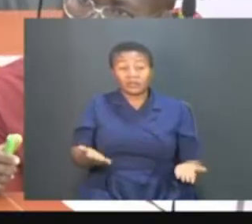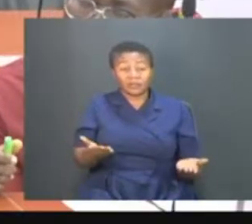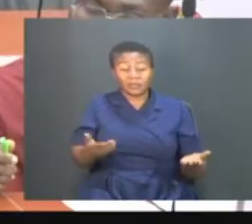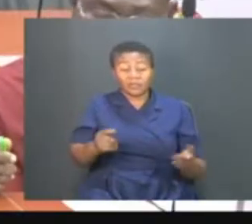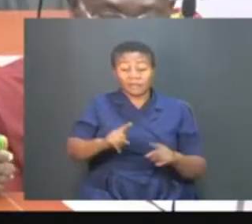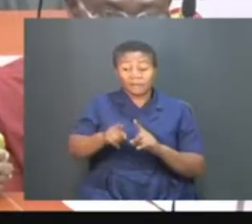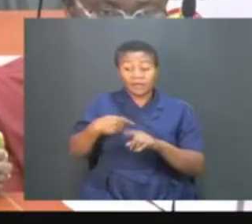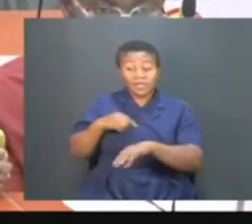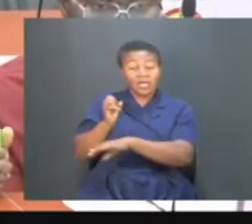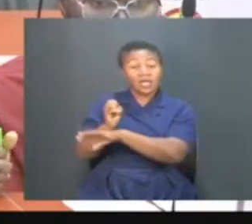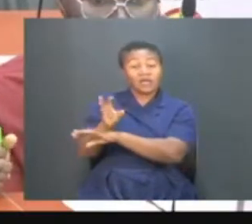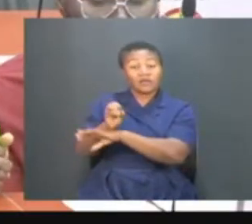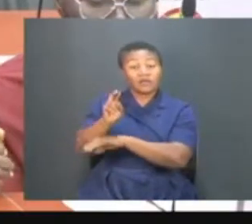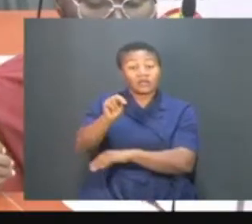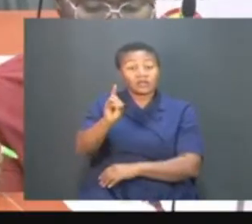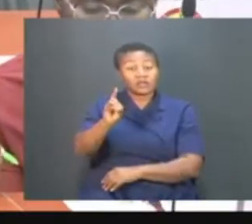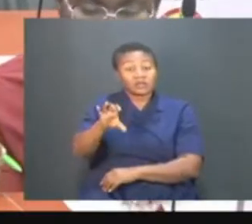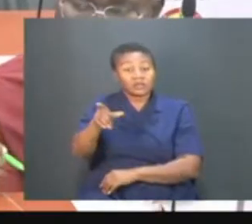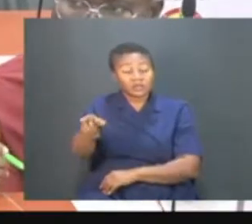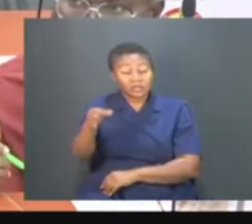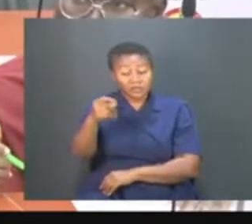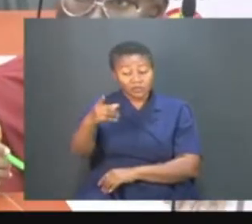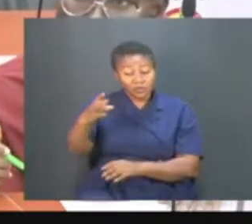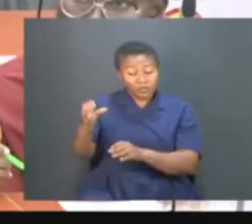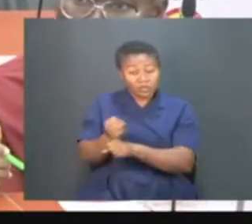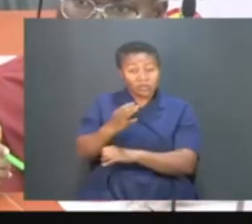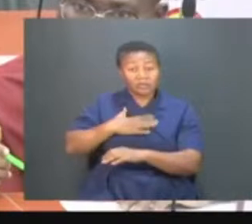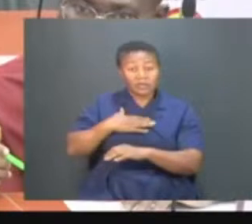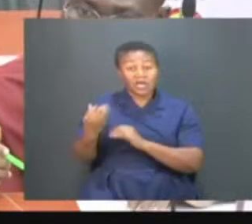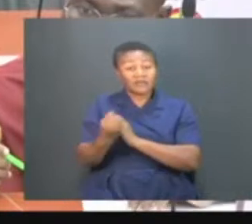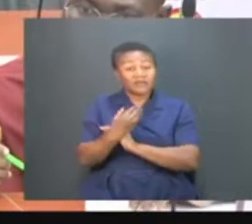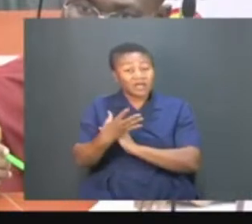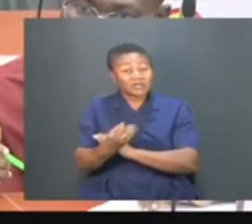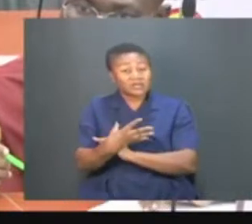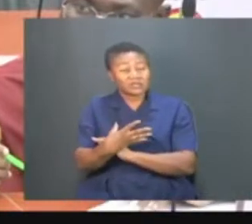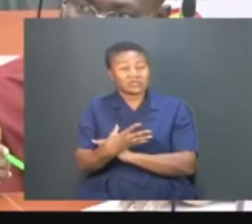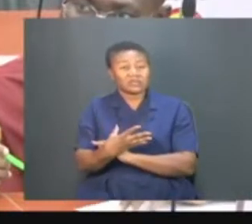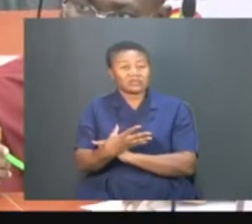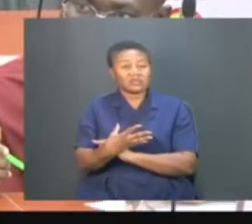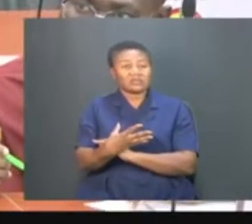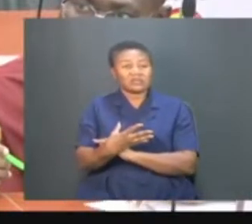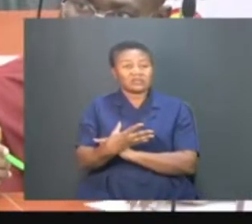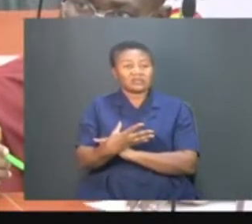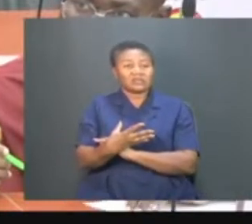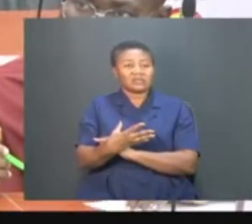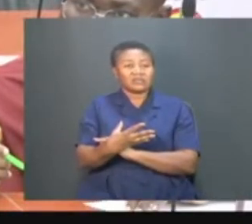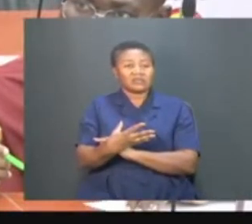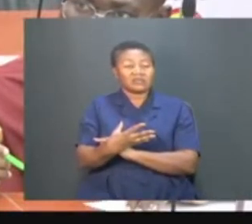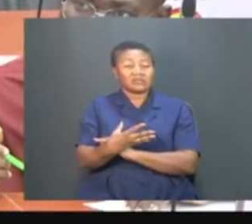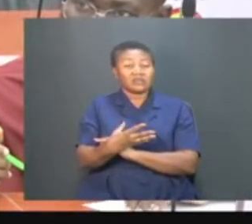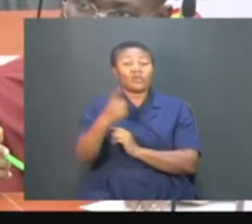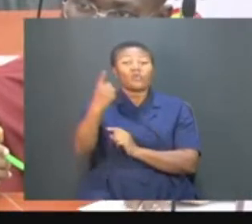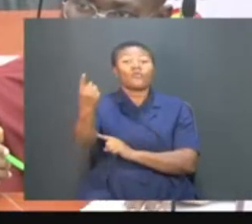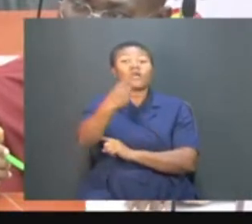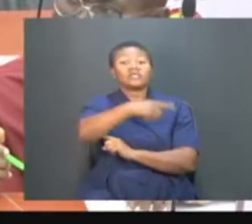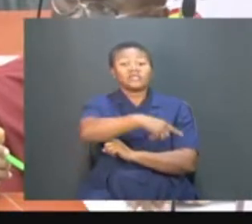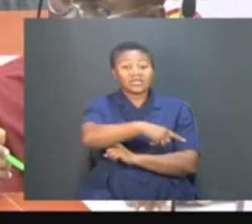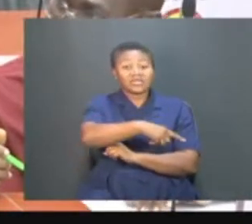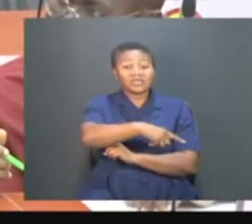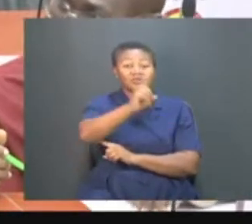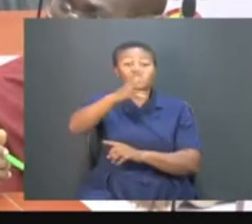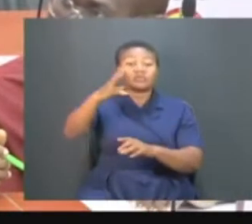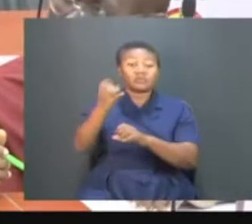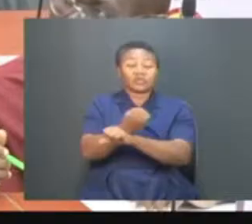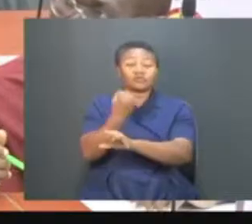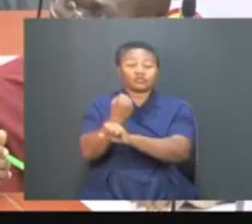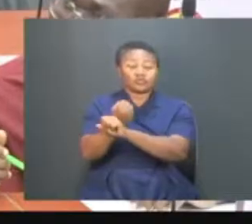advising them, if they take my advice, one day, Mr. Speaker, allow me to speak to you. Thank you, Mr. Speaker, for this